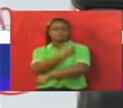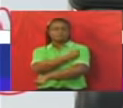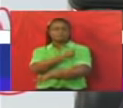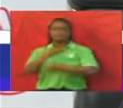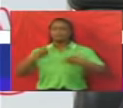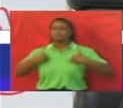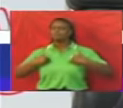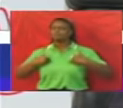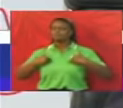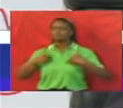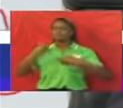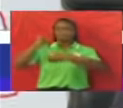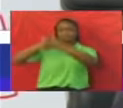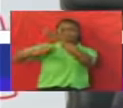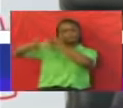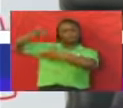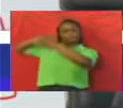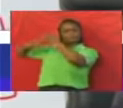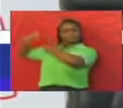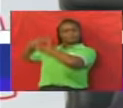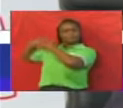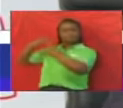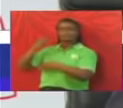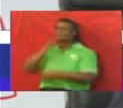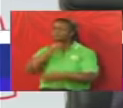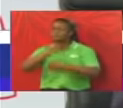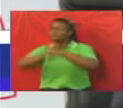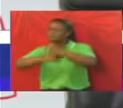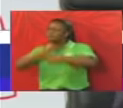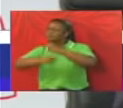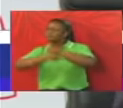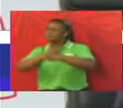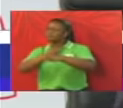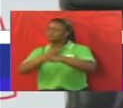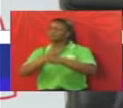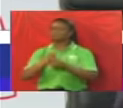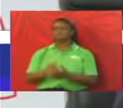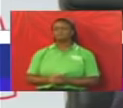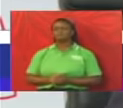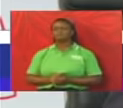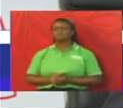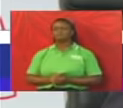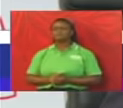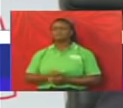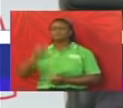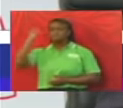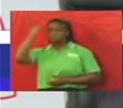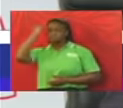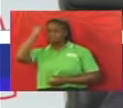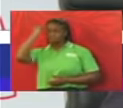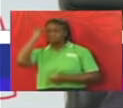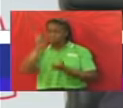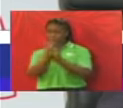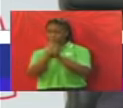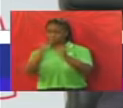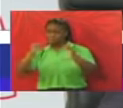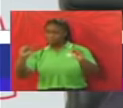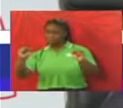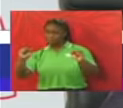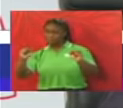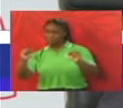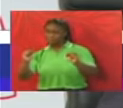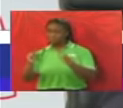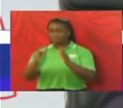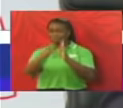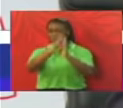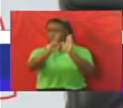years. We have already said to you, we know of the safety profiles. We are putting an additional